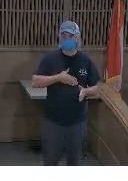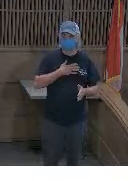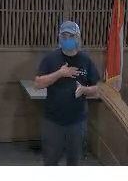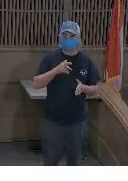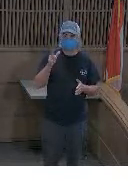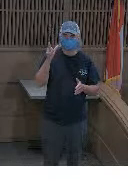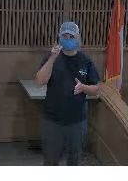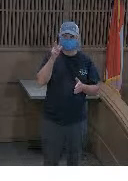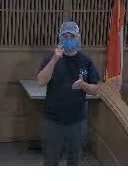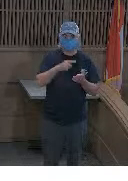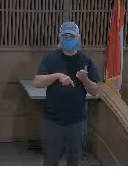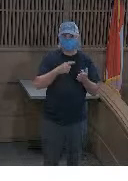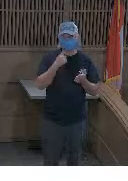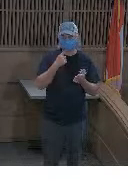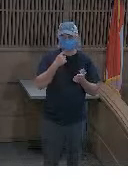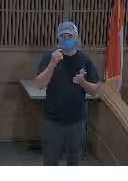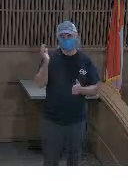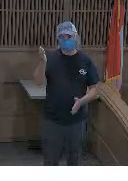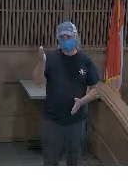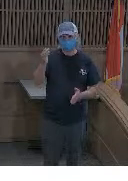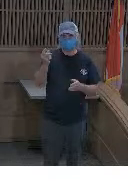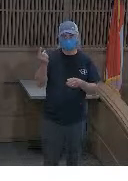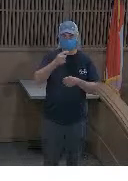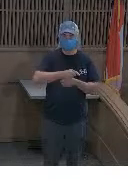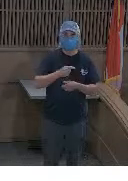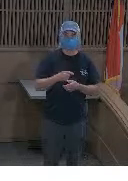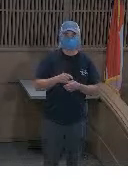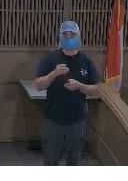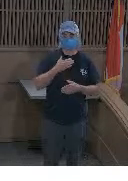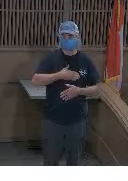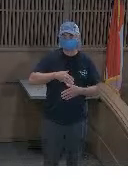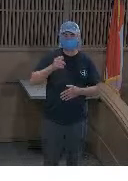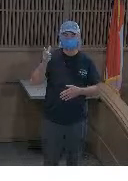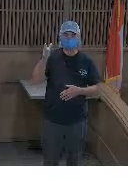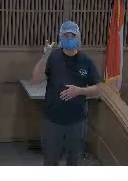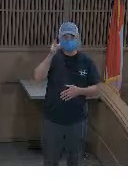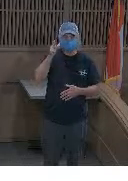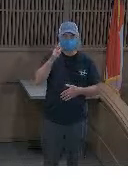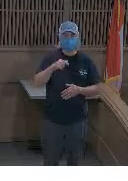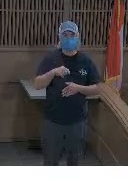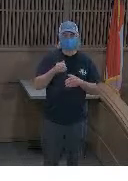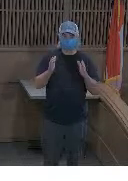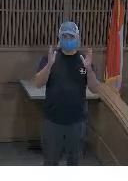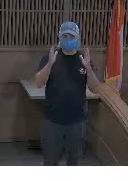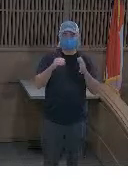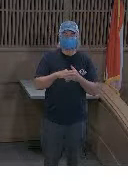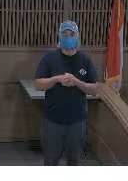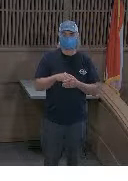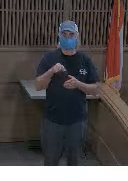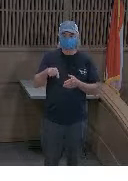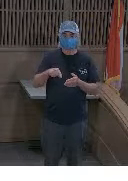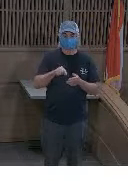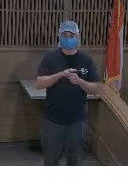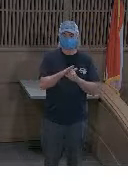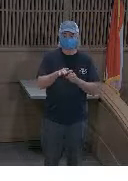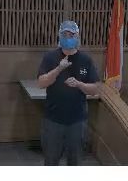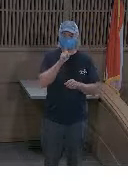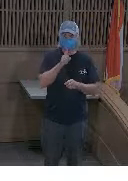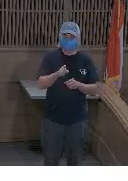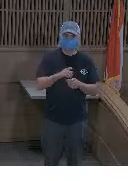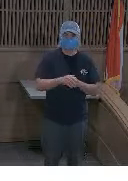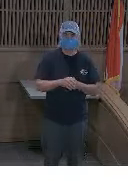said today. Please listen, because it's for real. It definitely happened here in Southwest